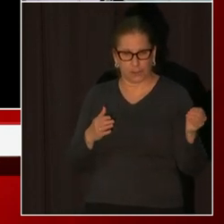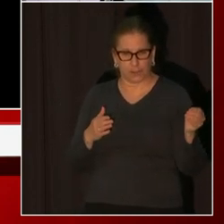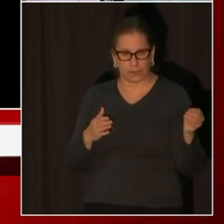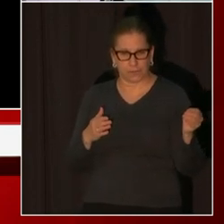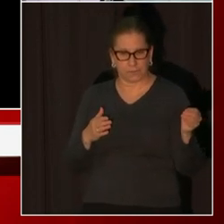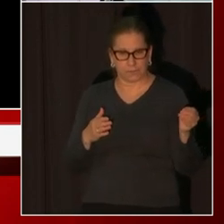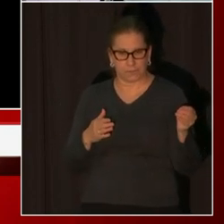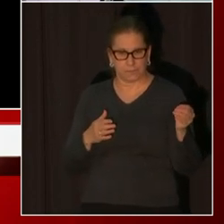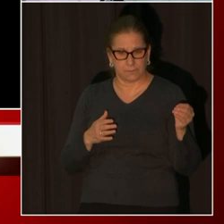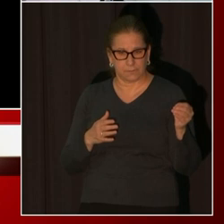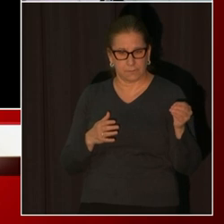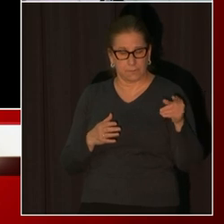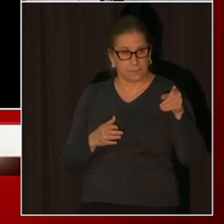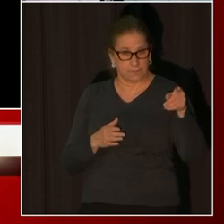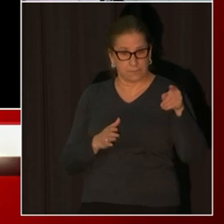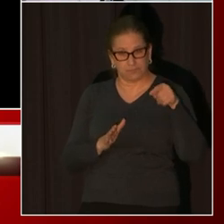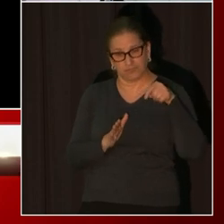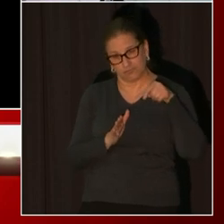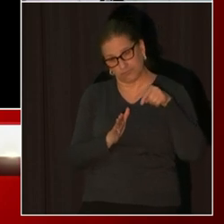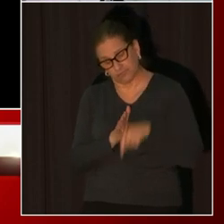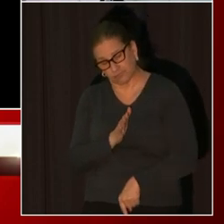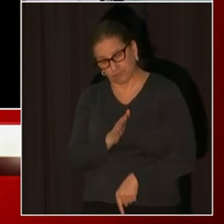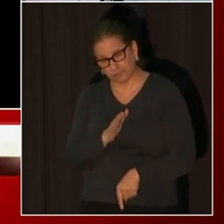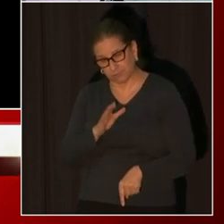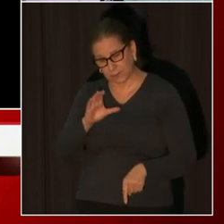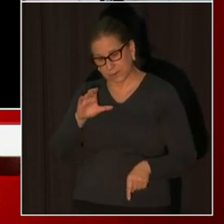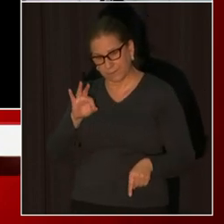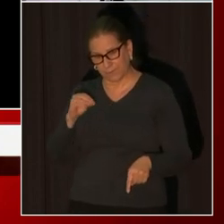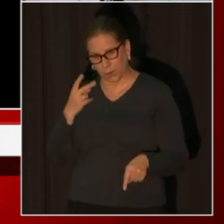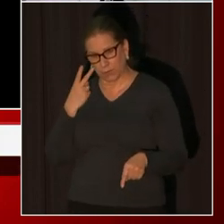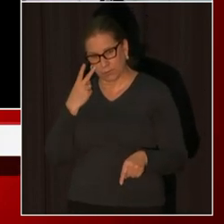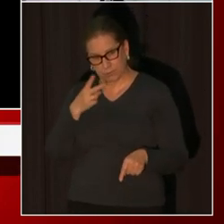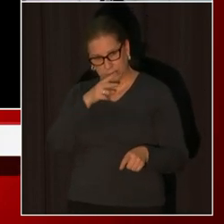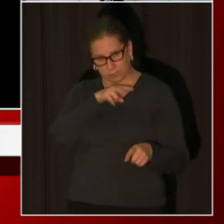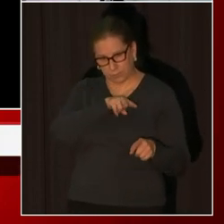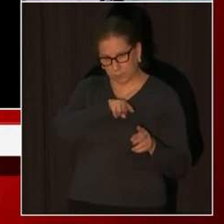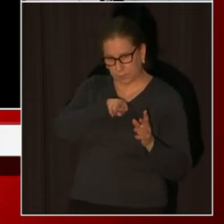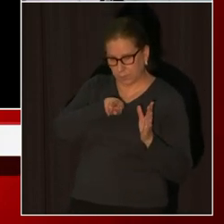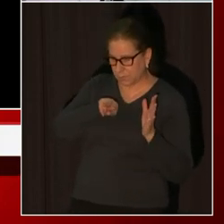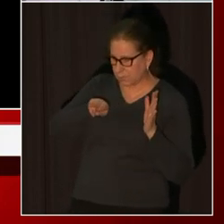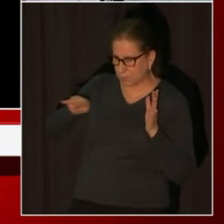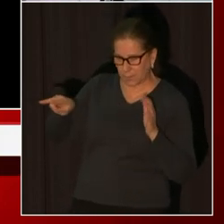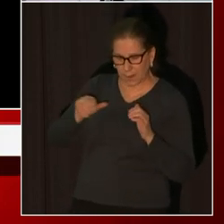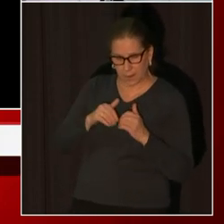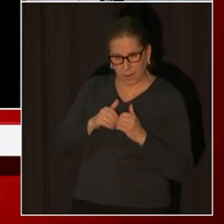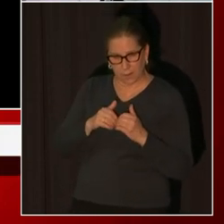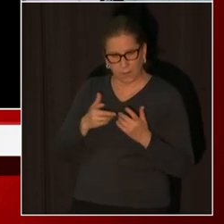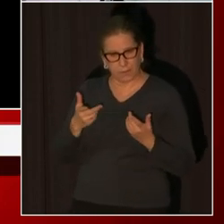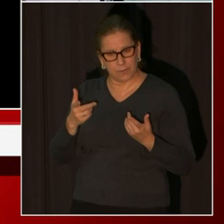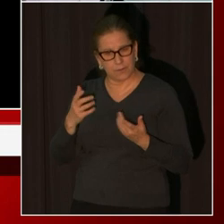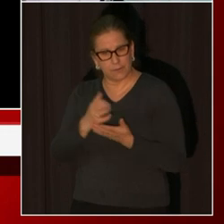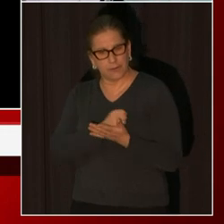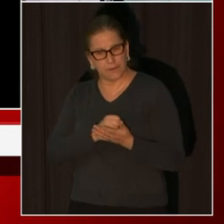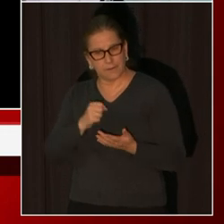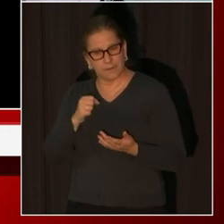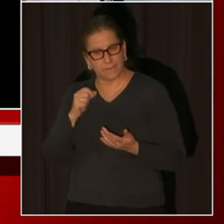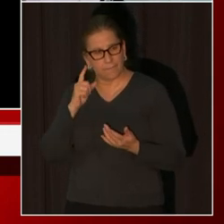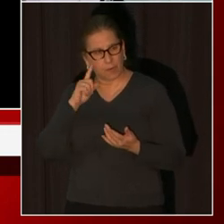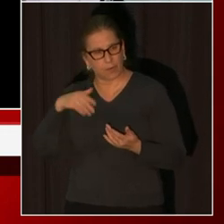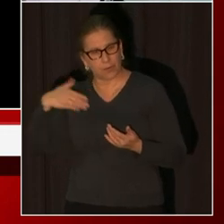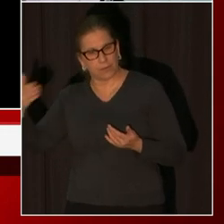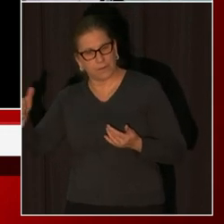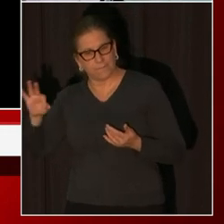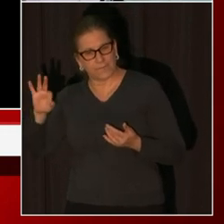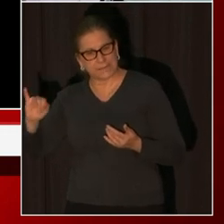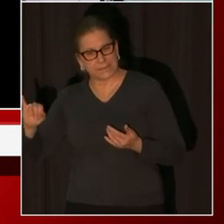originally projected those revenue amounts to be for those fiscal years. So we expected revenue of